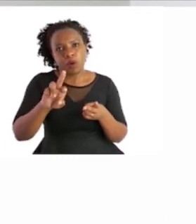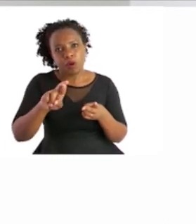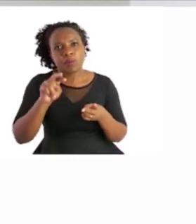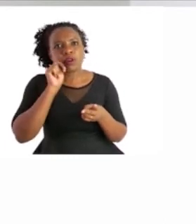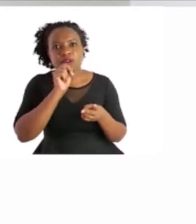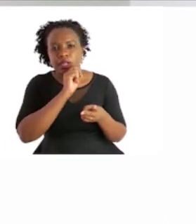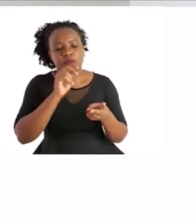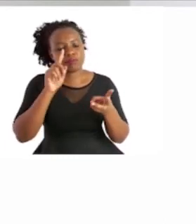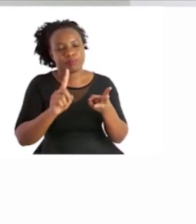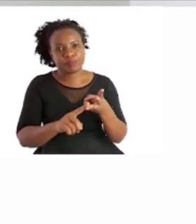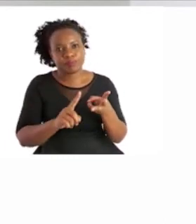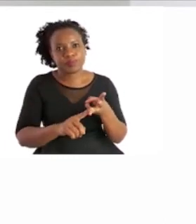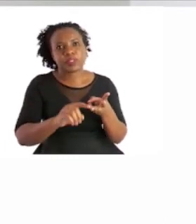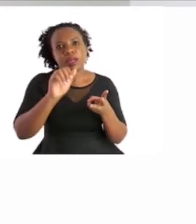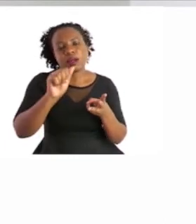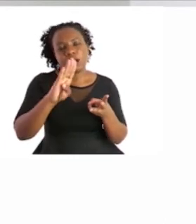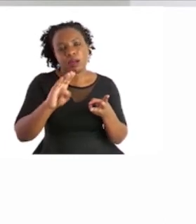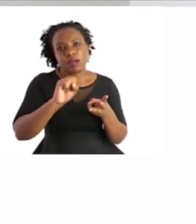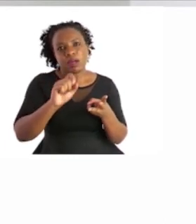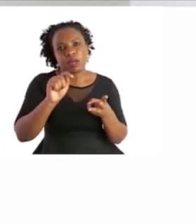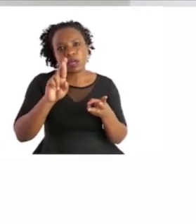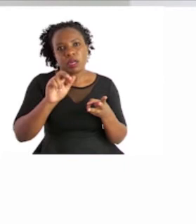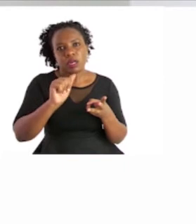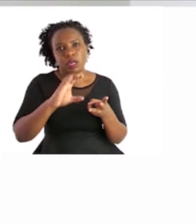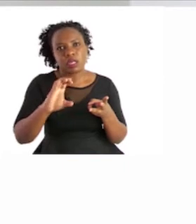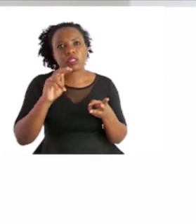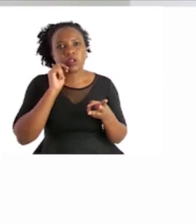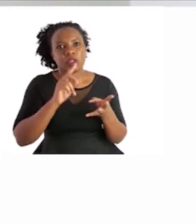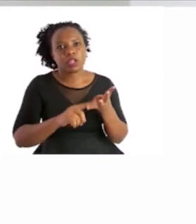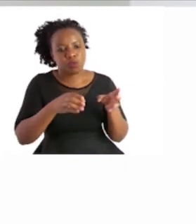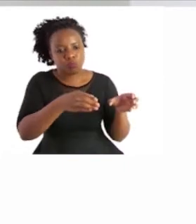abstract nouns, and collective nouns.